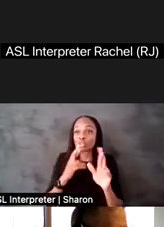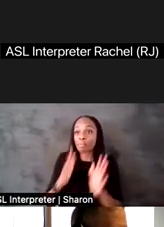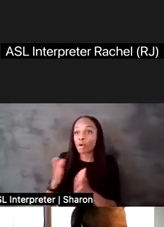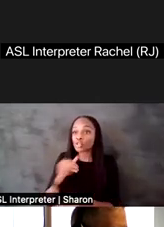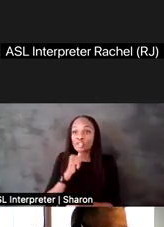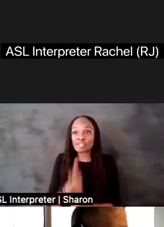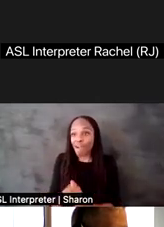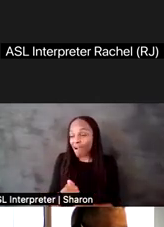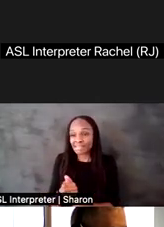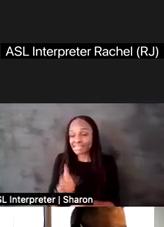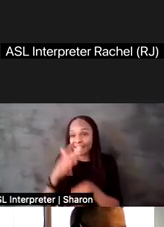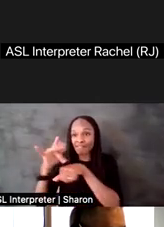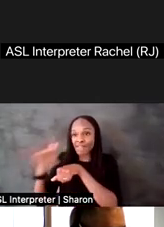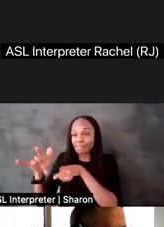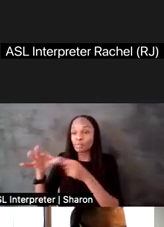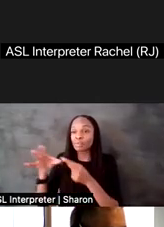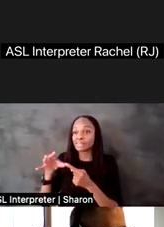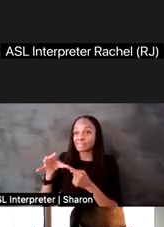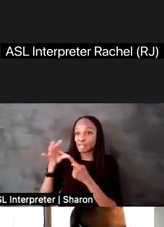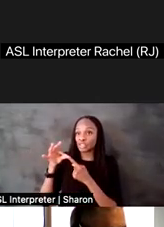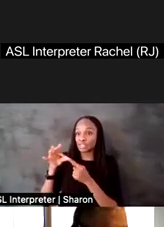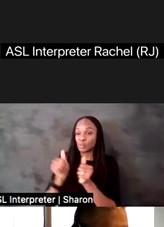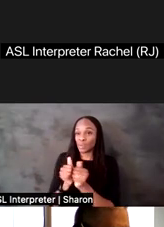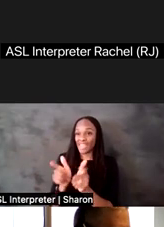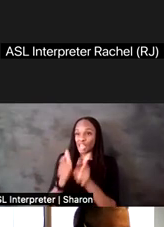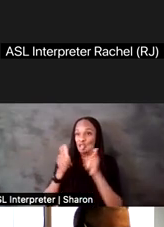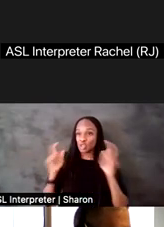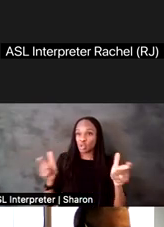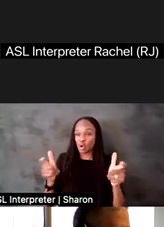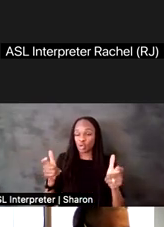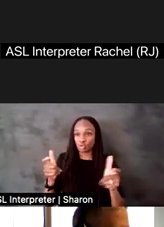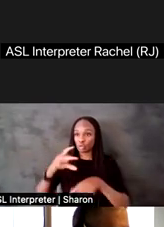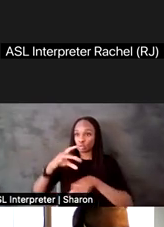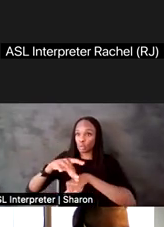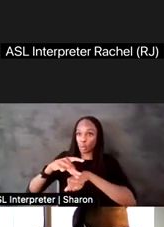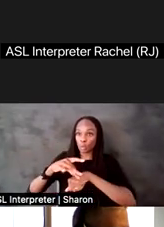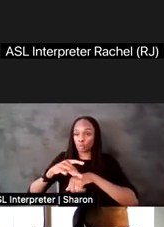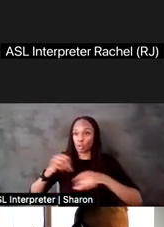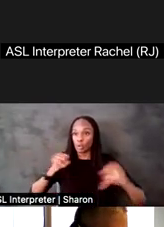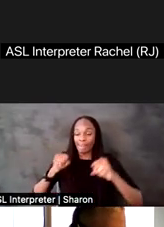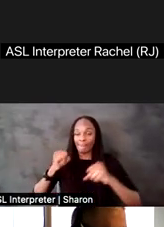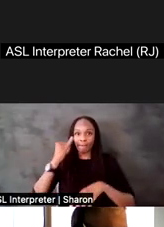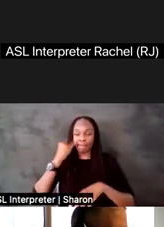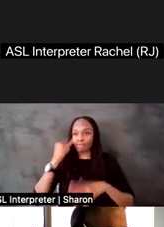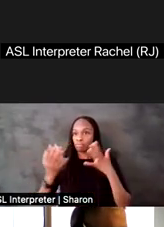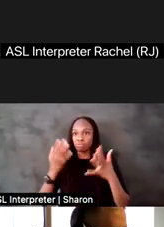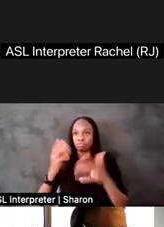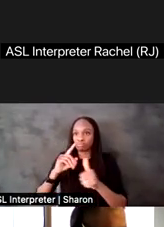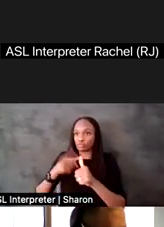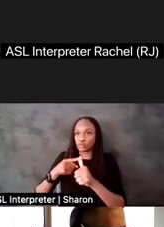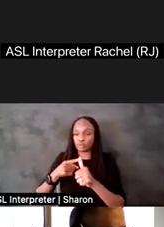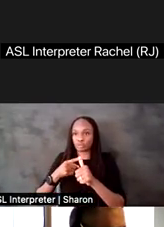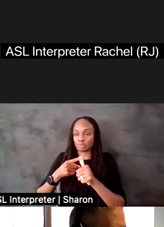available, especially in a large or catastrophic earthquake where first responders may not be